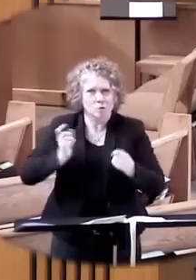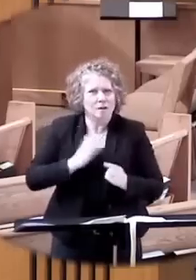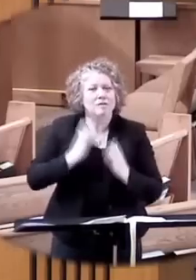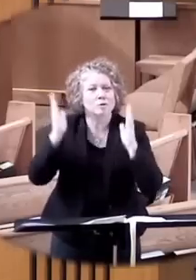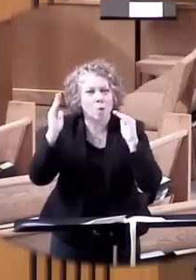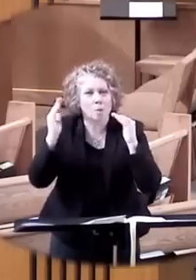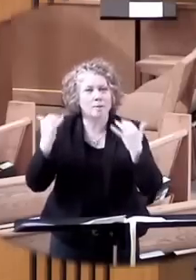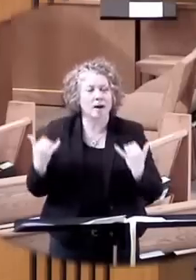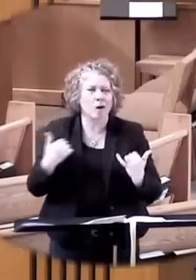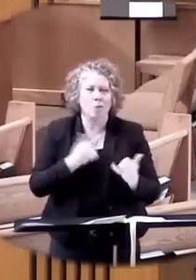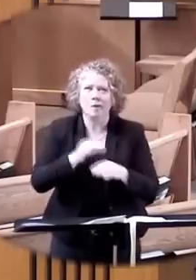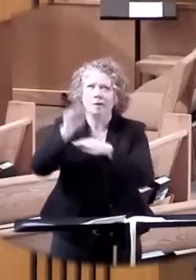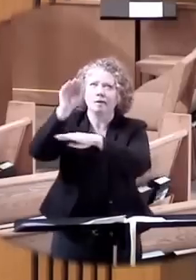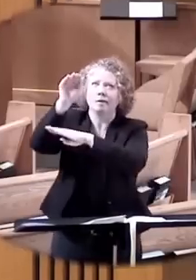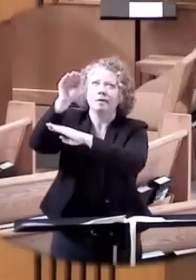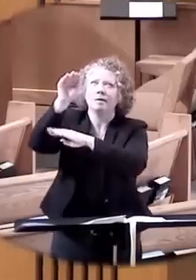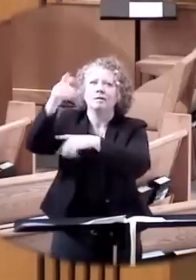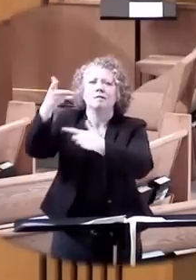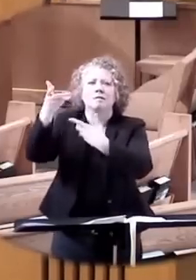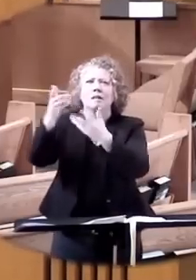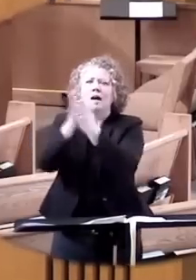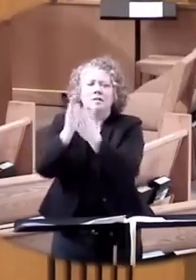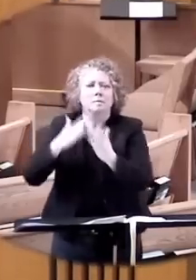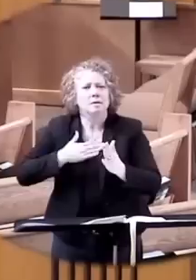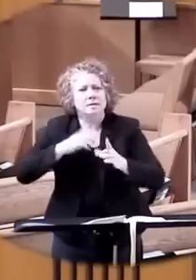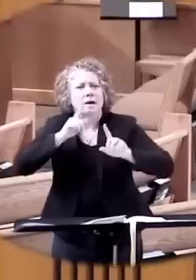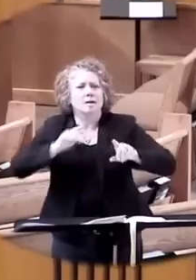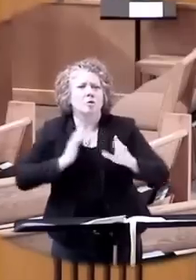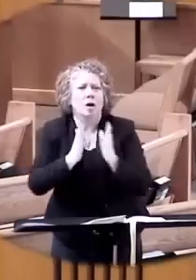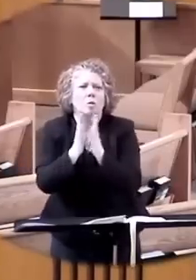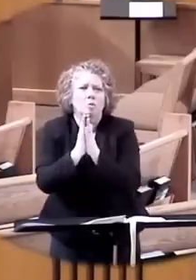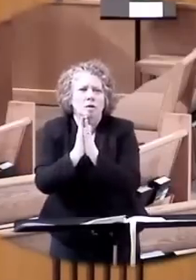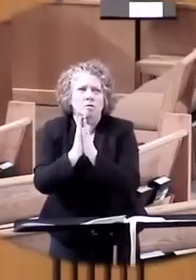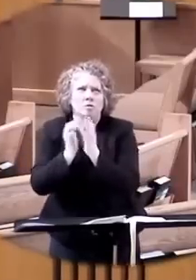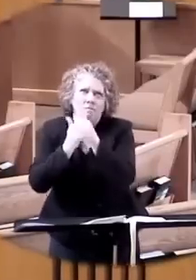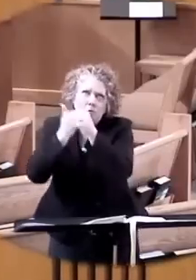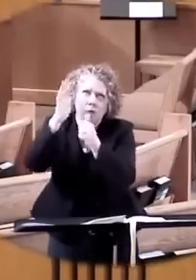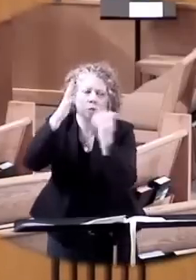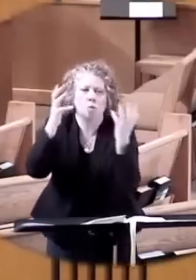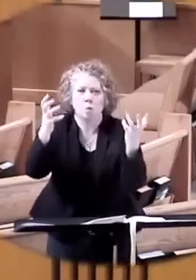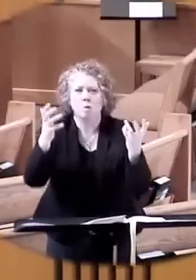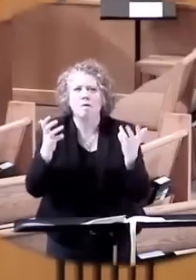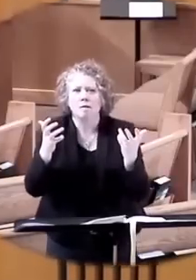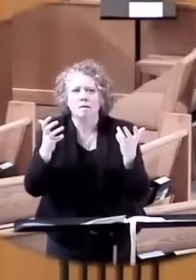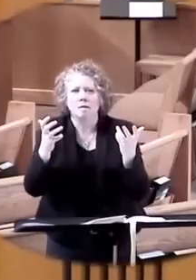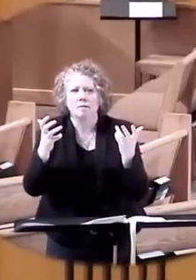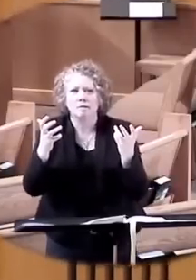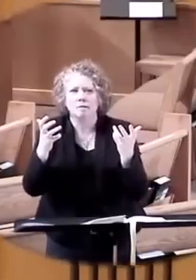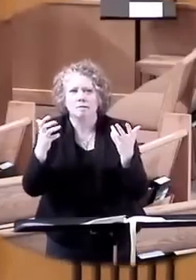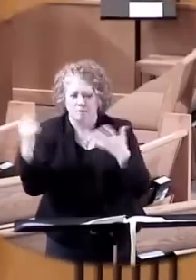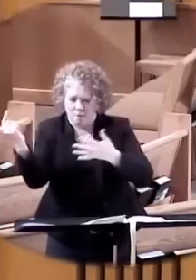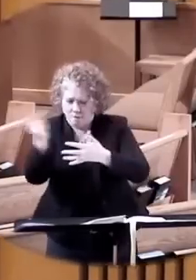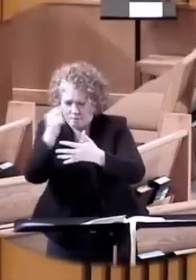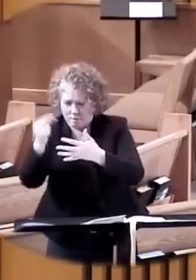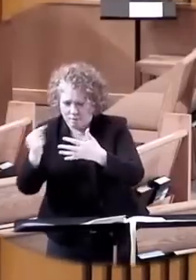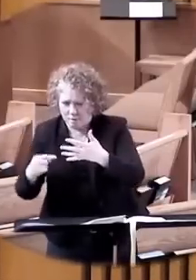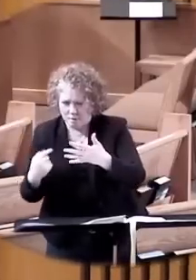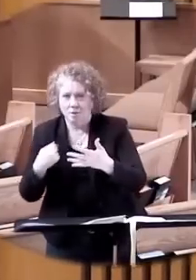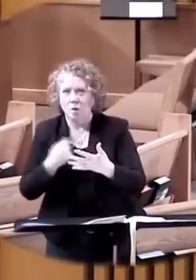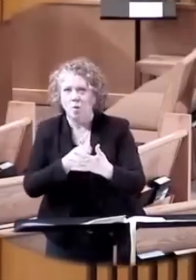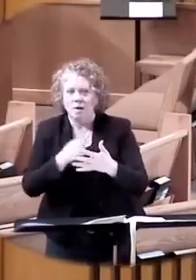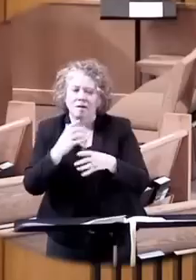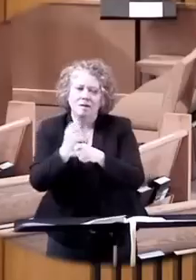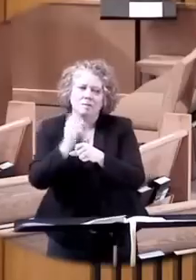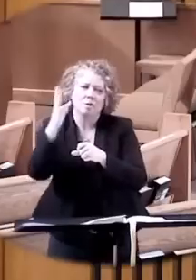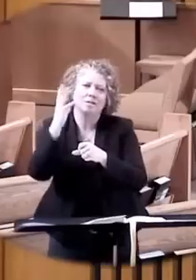we now ask him to hear and answer these prayers we offer up today, that we may be consoled and